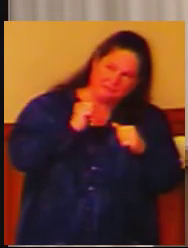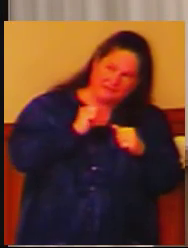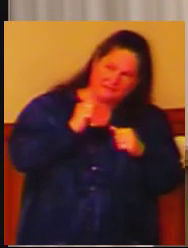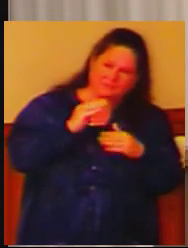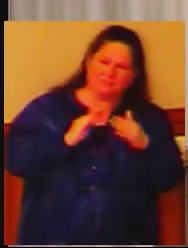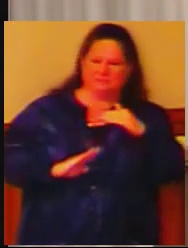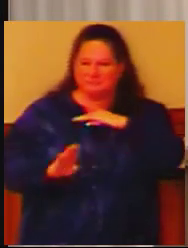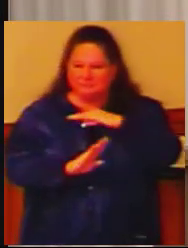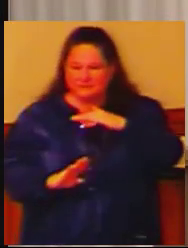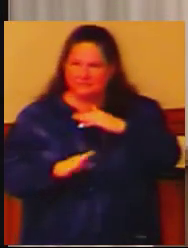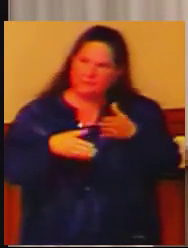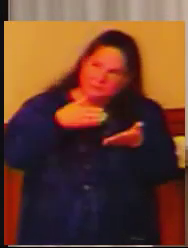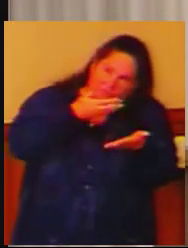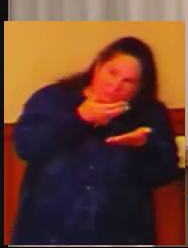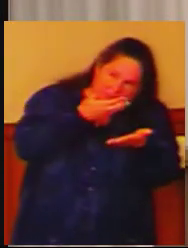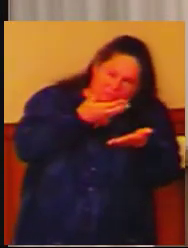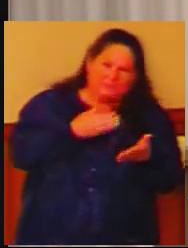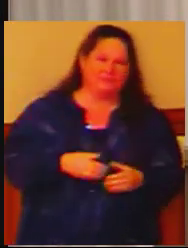basement.